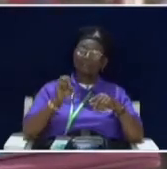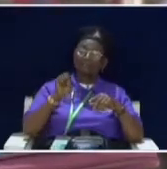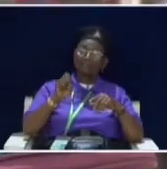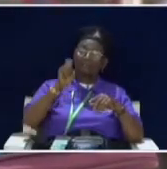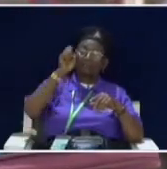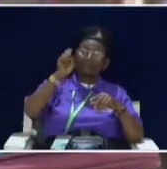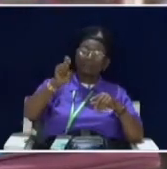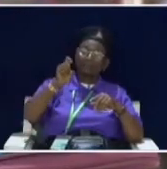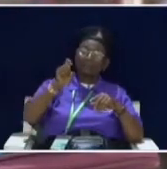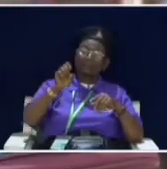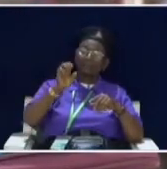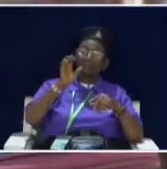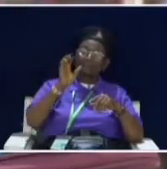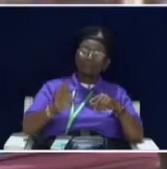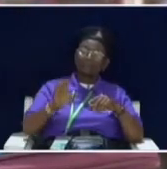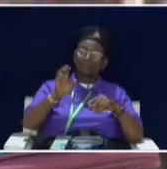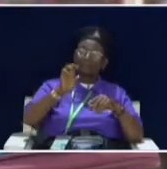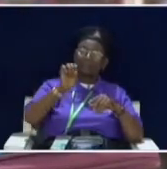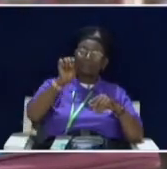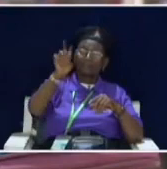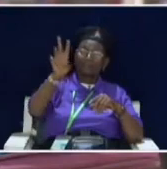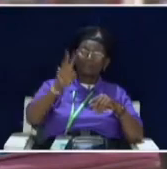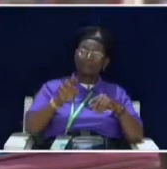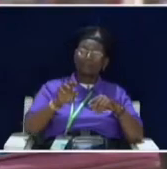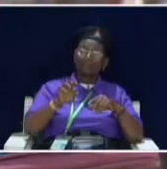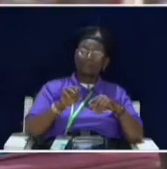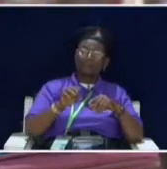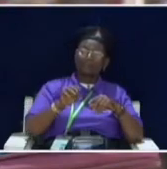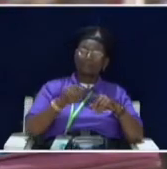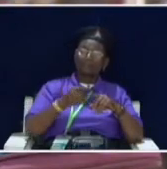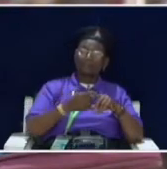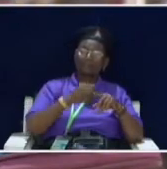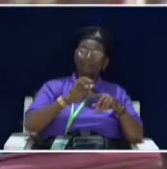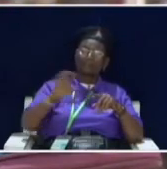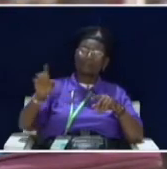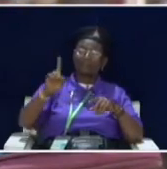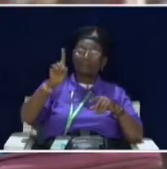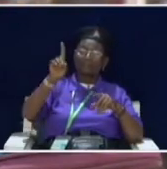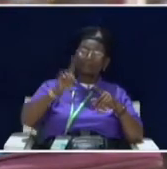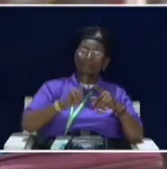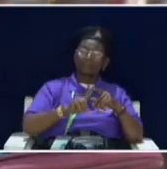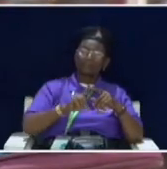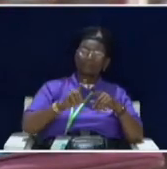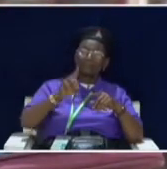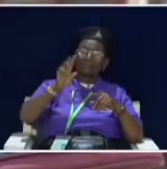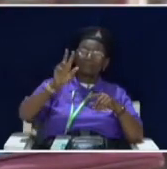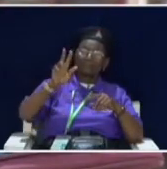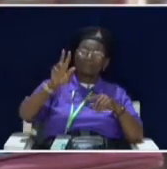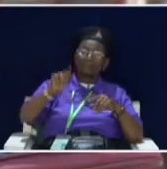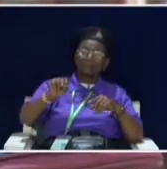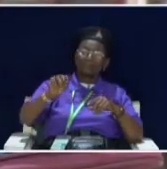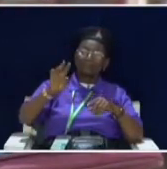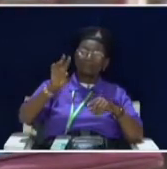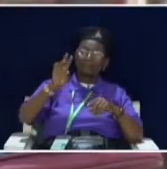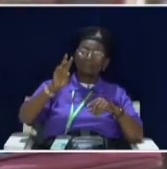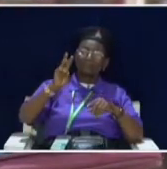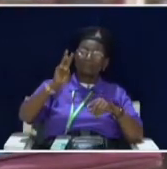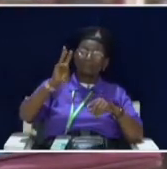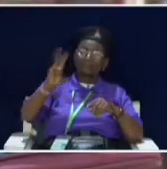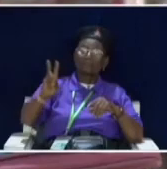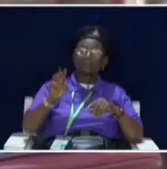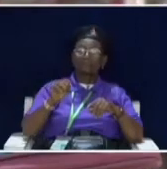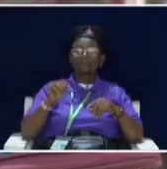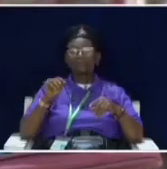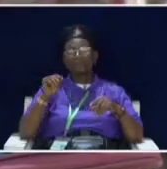Exodus 12, we Exodus ori ikejila, from verse 1 to 36, ese ikini de ikerin dini ogoji.